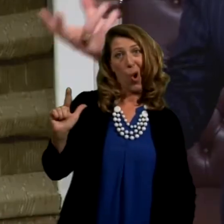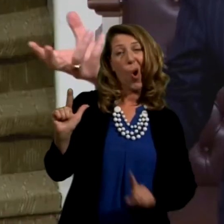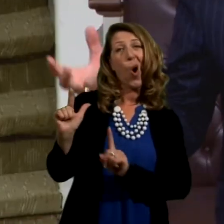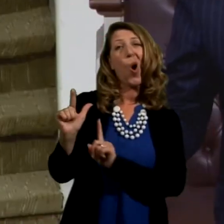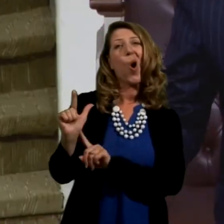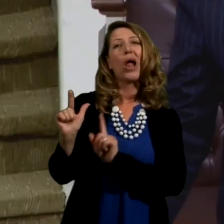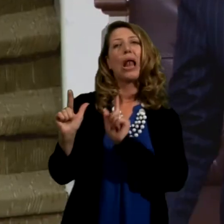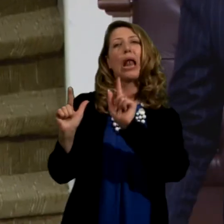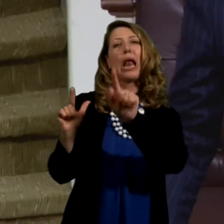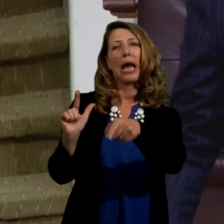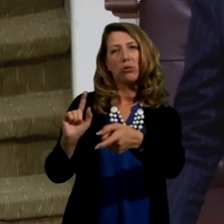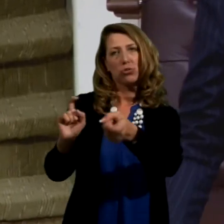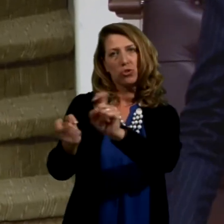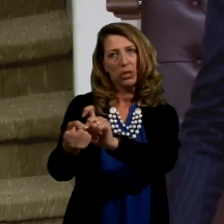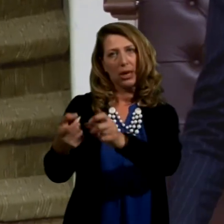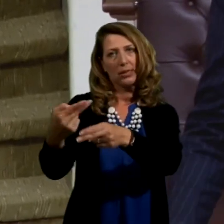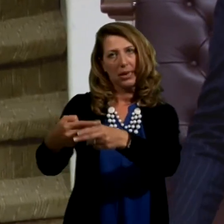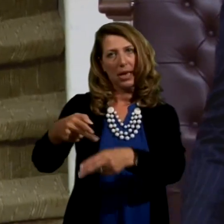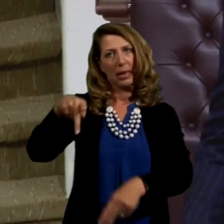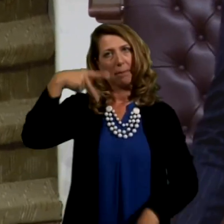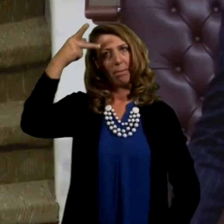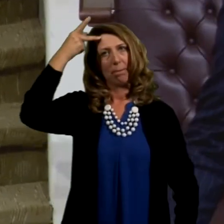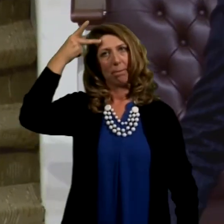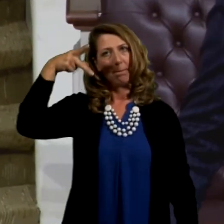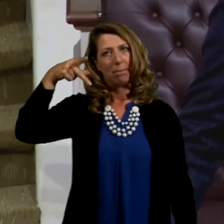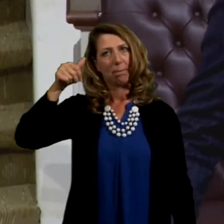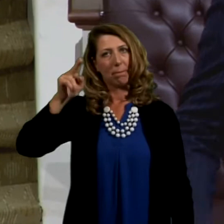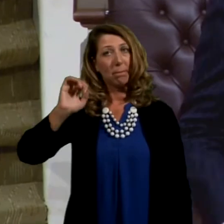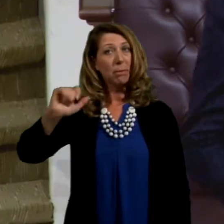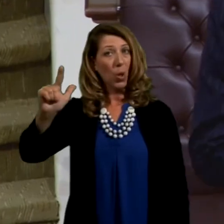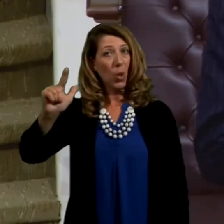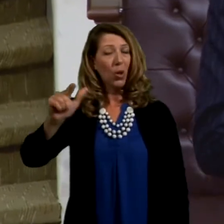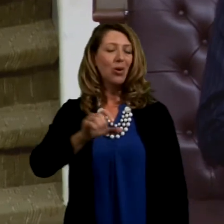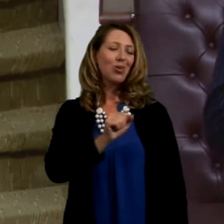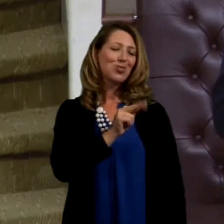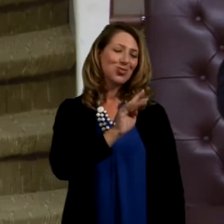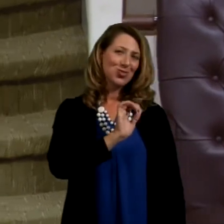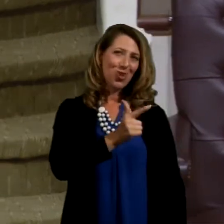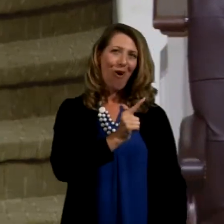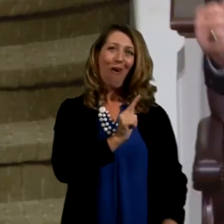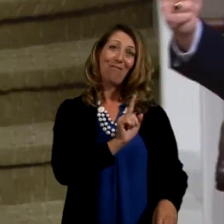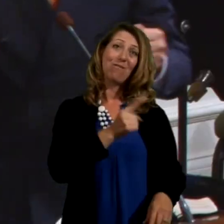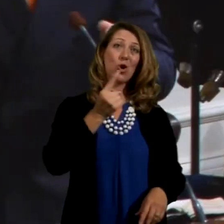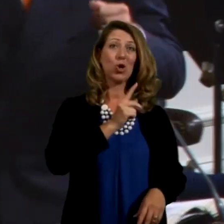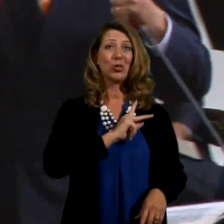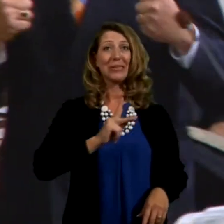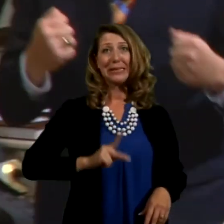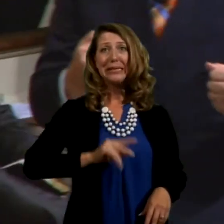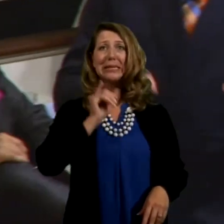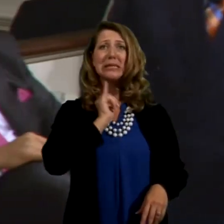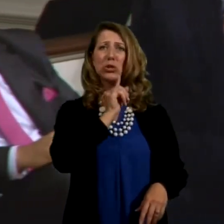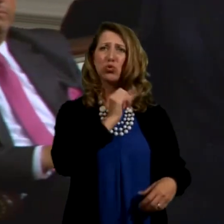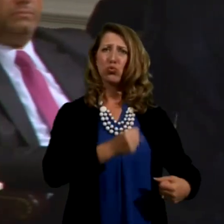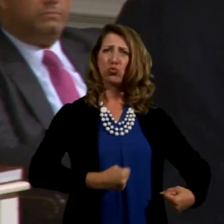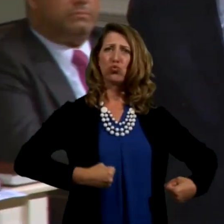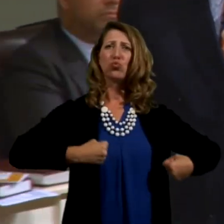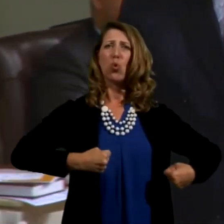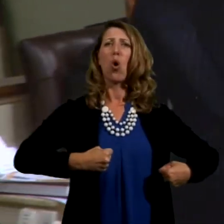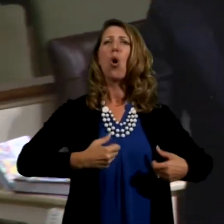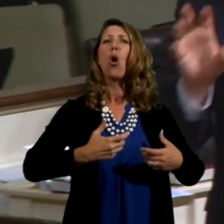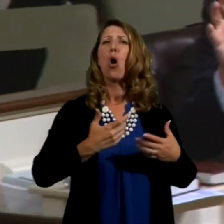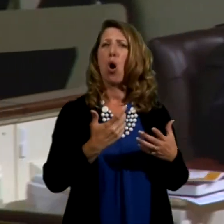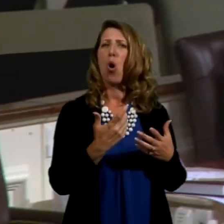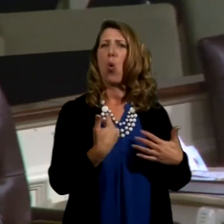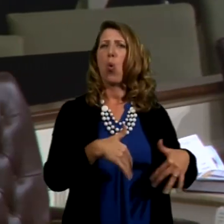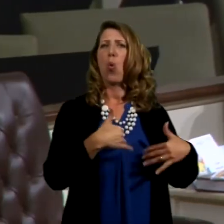change to Paul. Saul was named after the king of Israel, the first king, and strong and valiant.